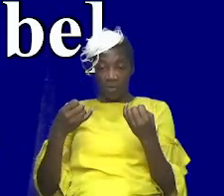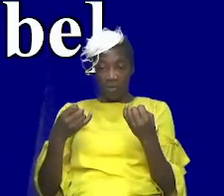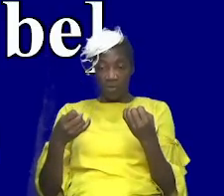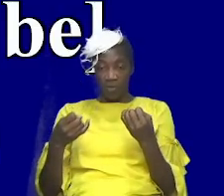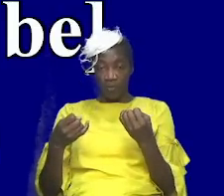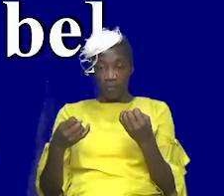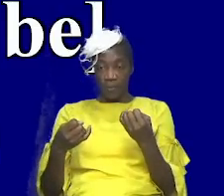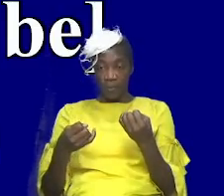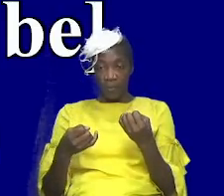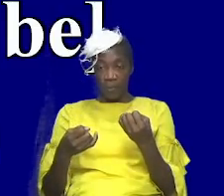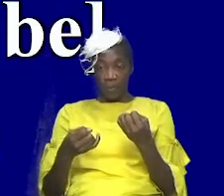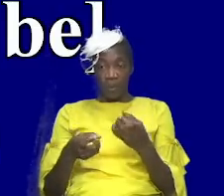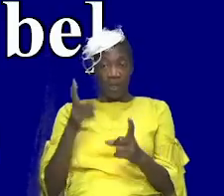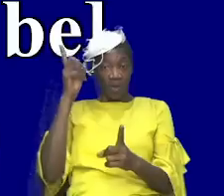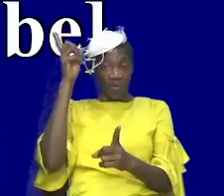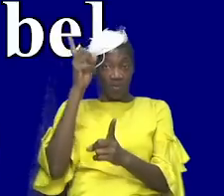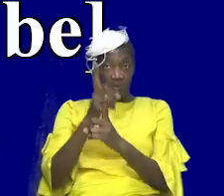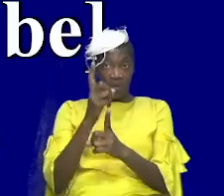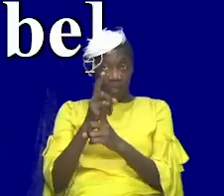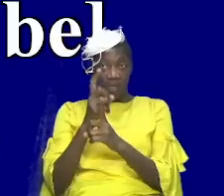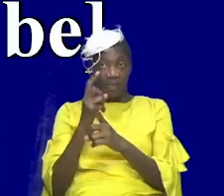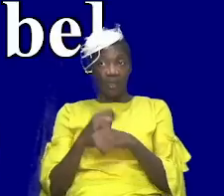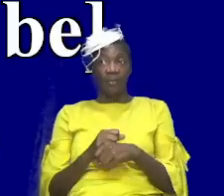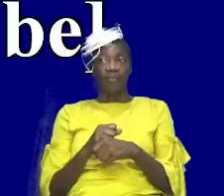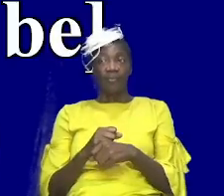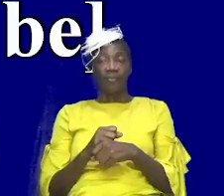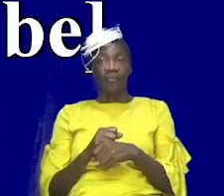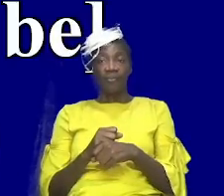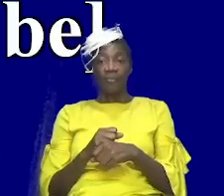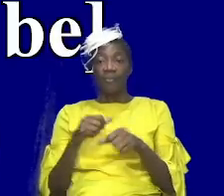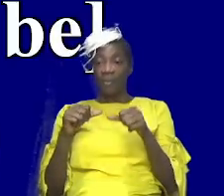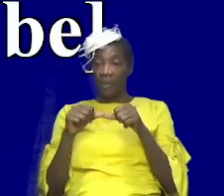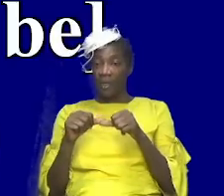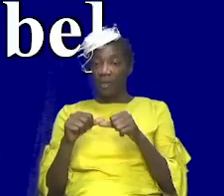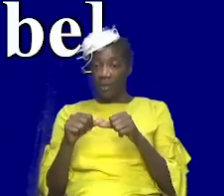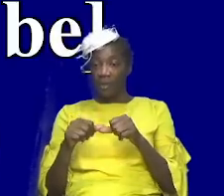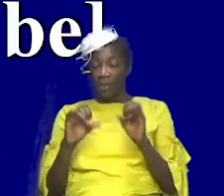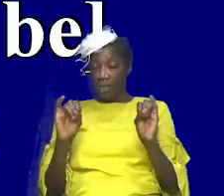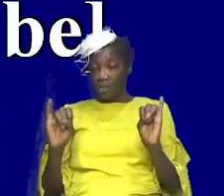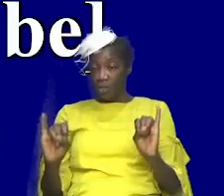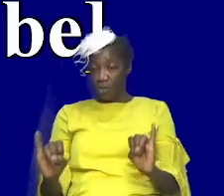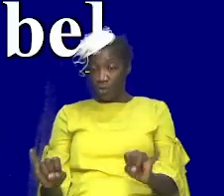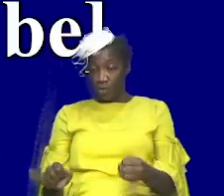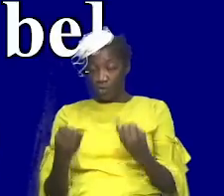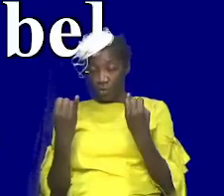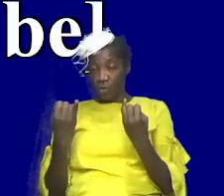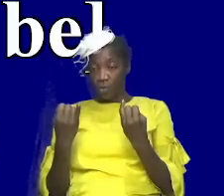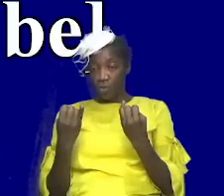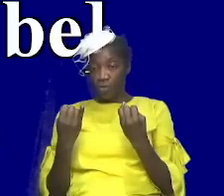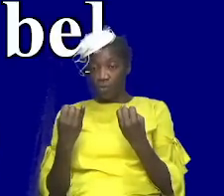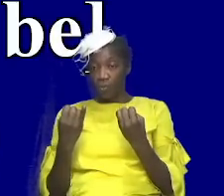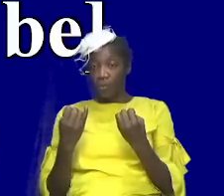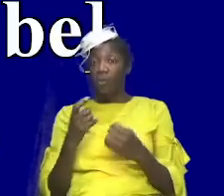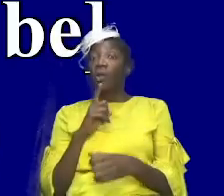looked at that last week. Then today we are going to continue on. We will be judged thoroughly.